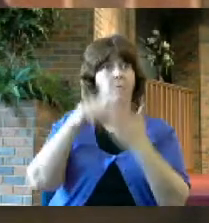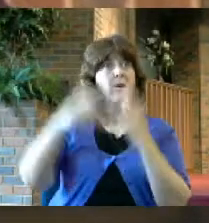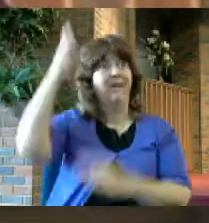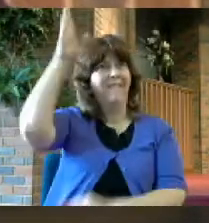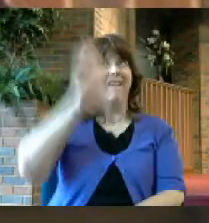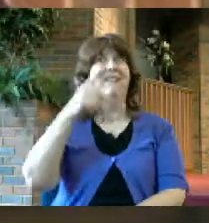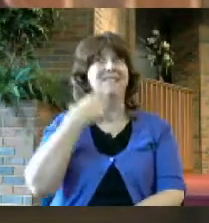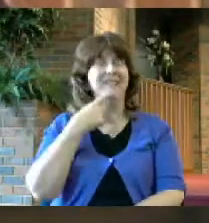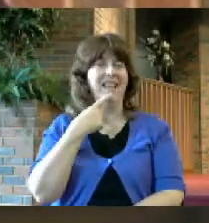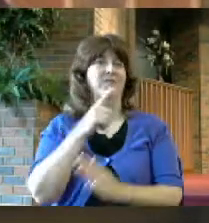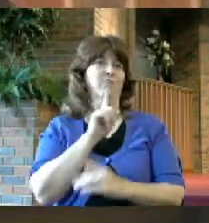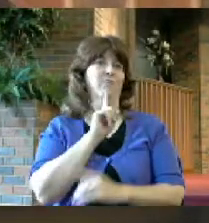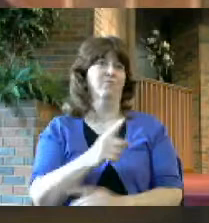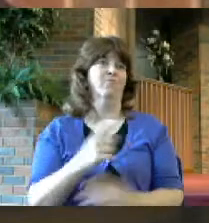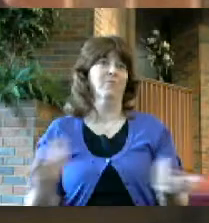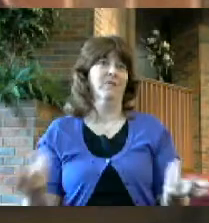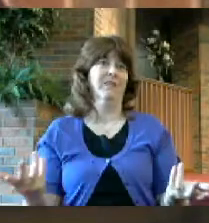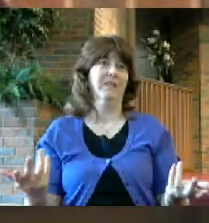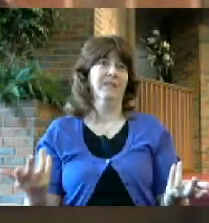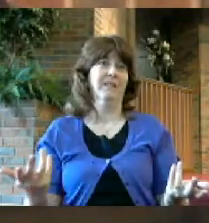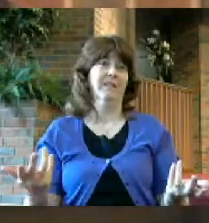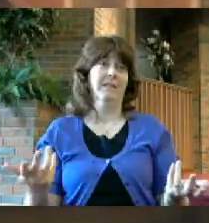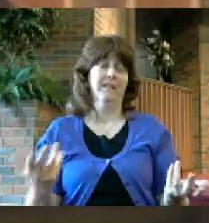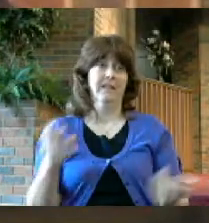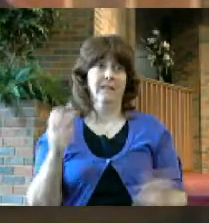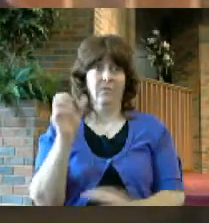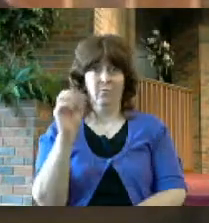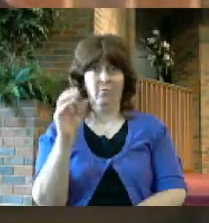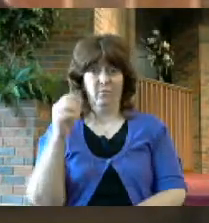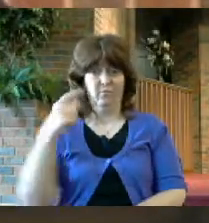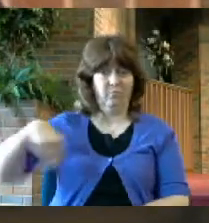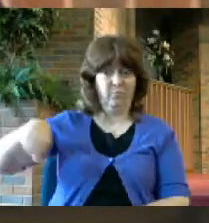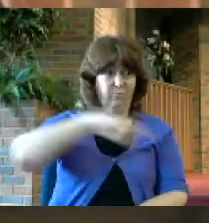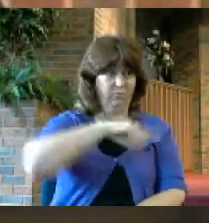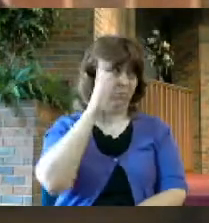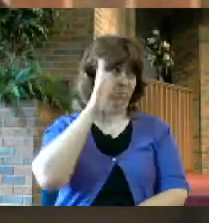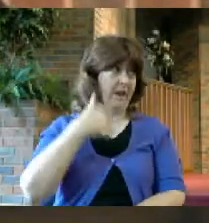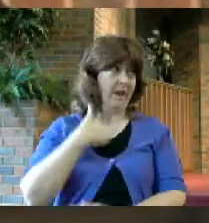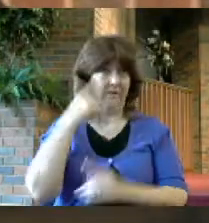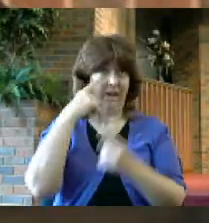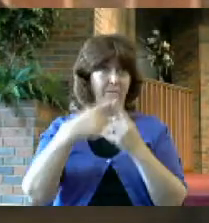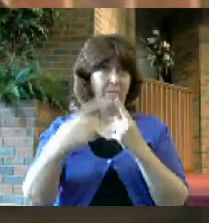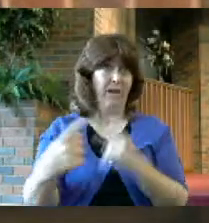So do we have enemies? Probably. Will we make enemies?